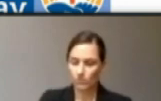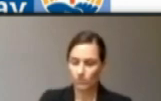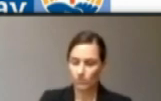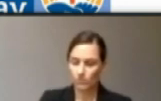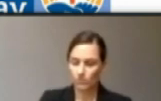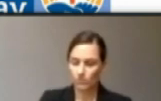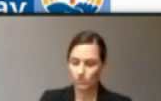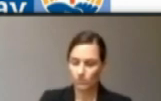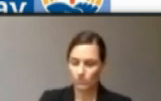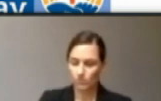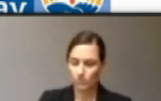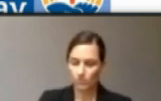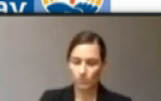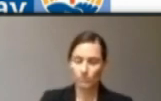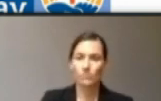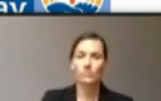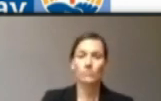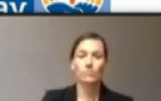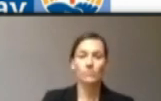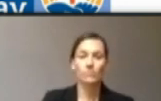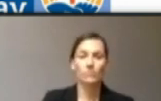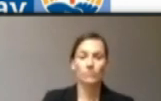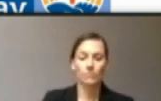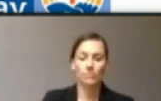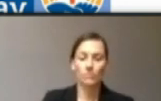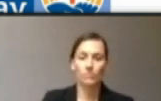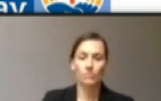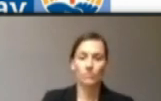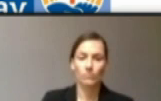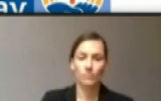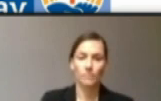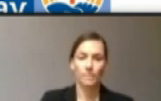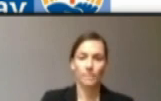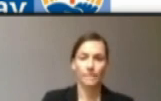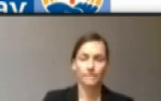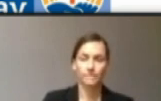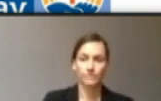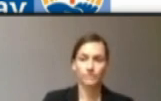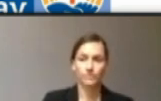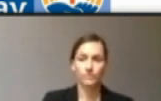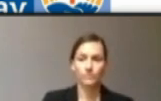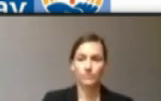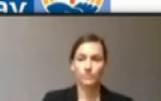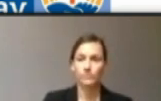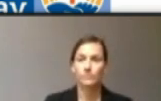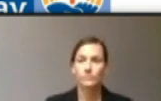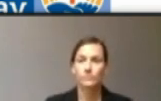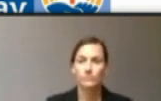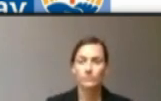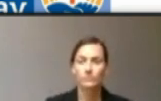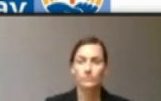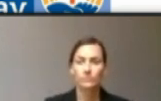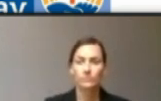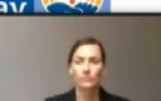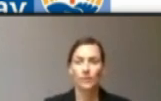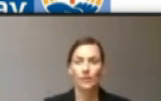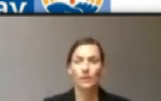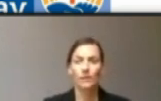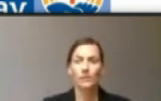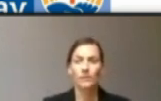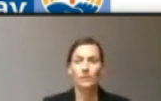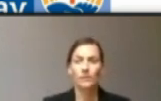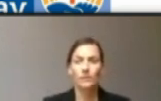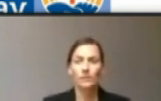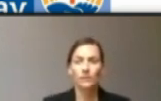appropriate for our communities. And in terms of the data, we're not only going to be looking at the effects of social distancing and